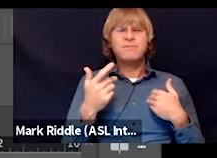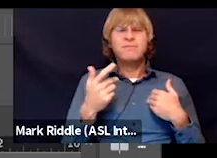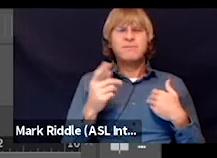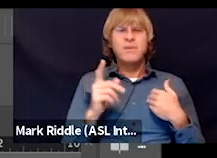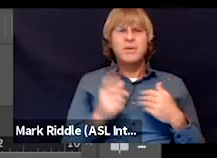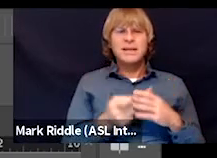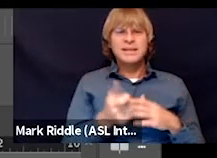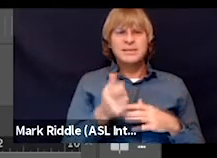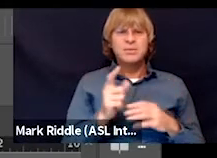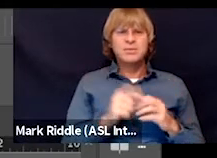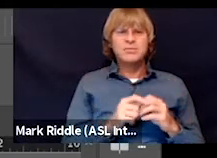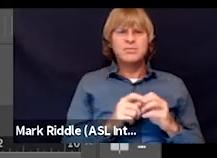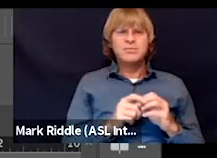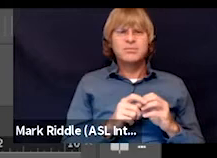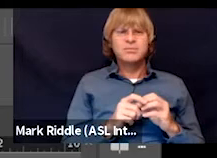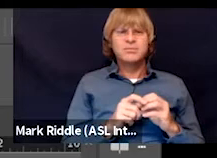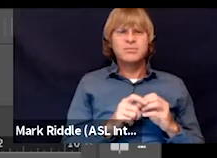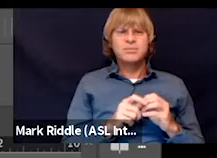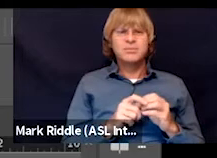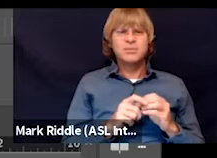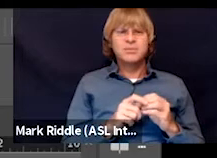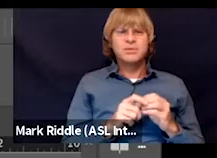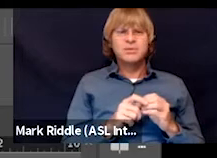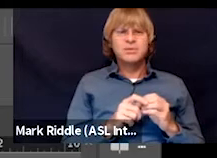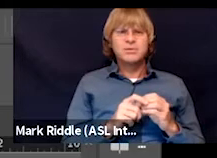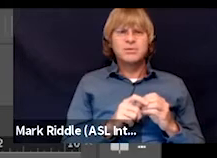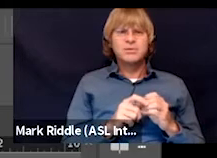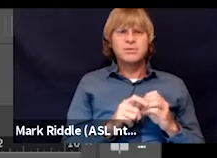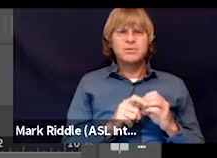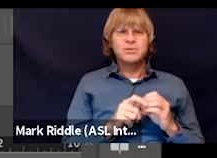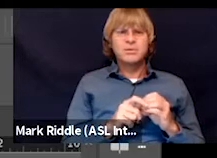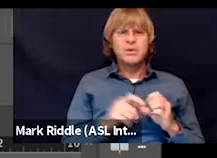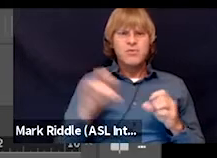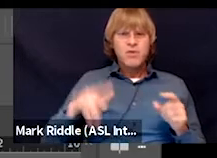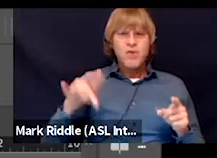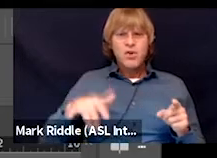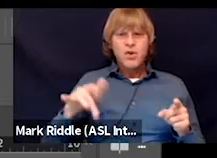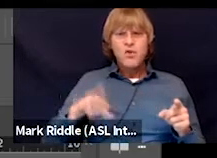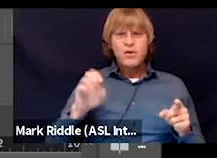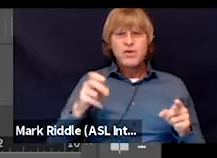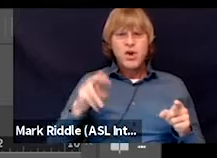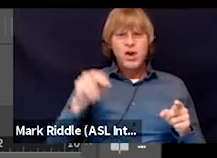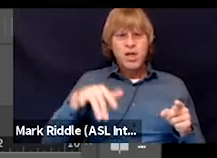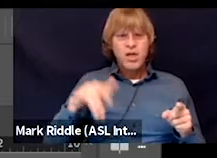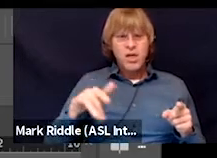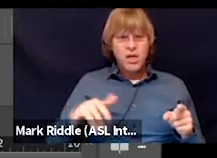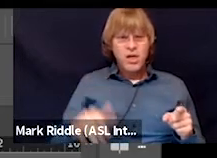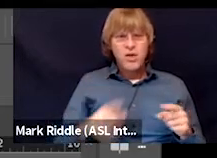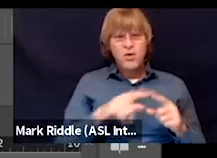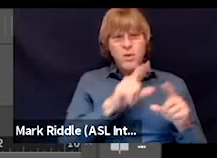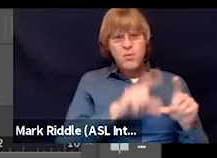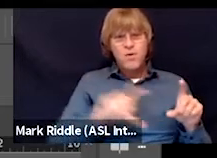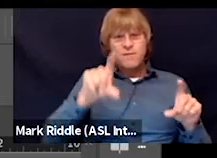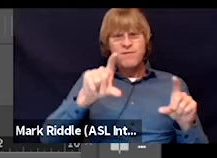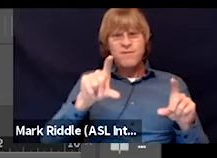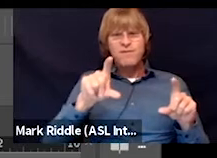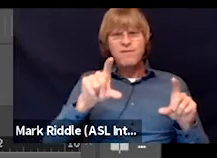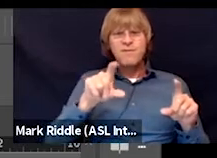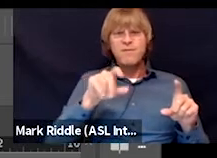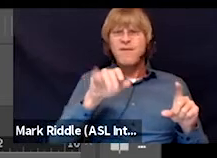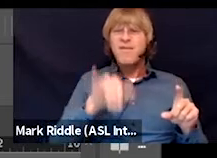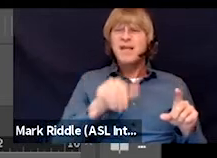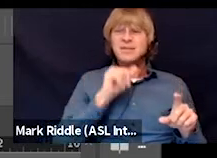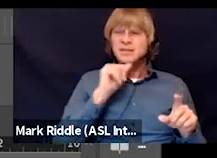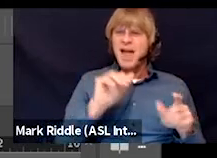delete that, gone, return, return, return, return, return, return, return, return? That is not